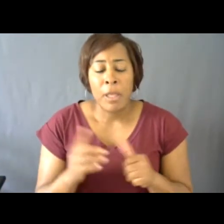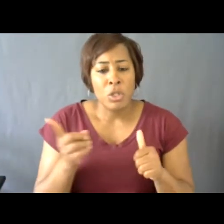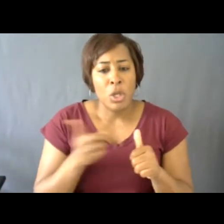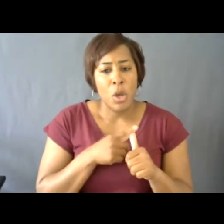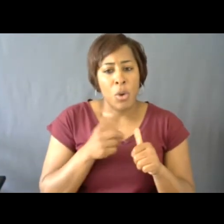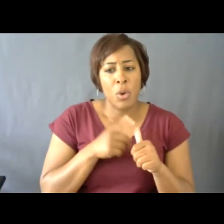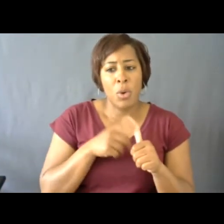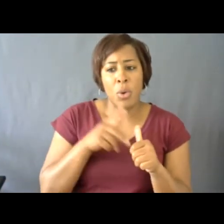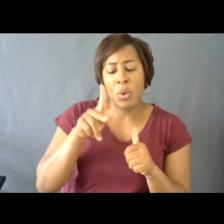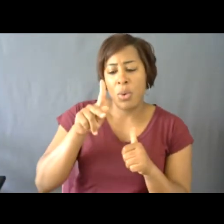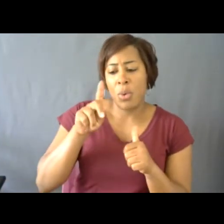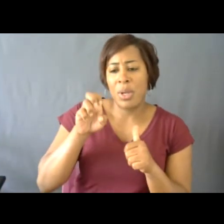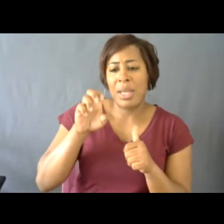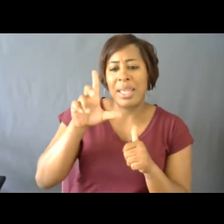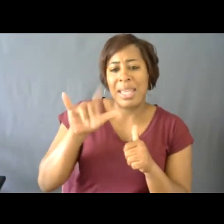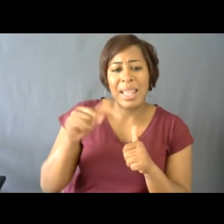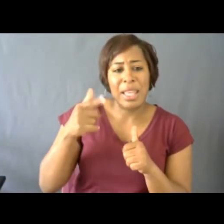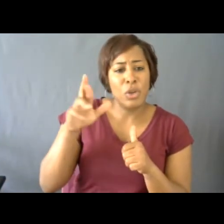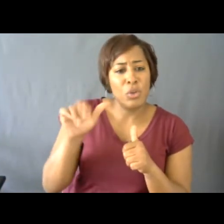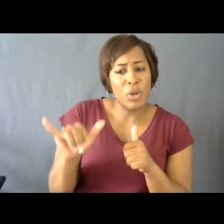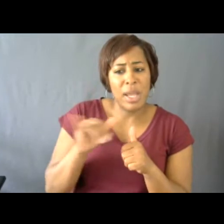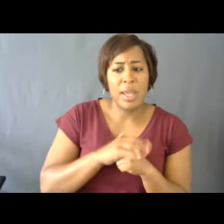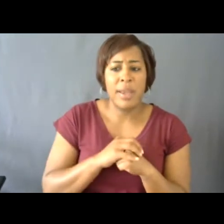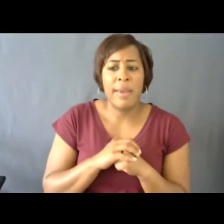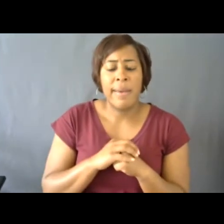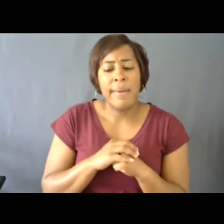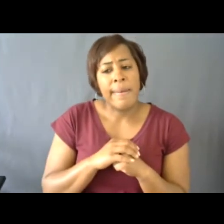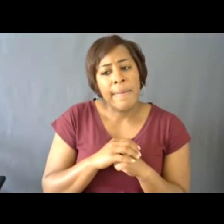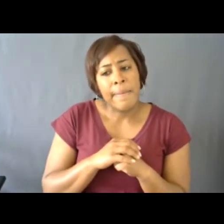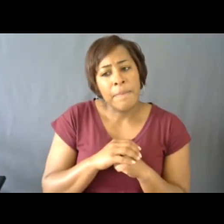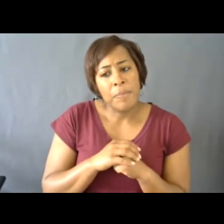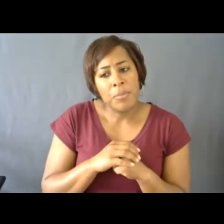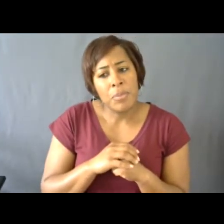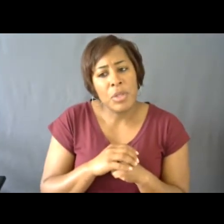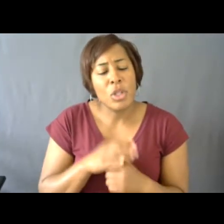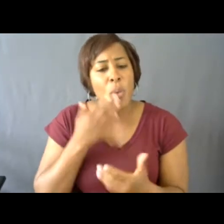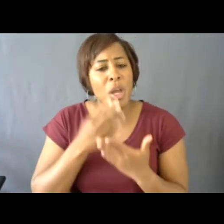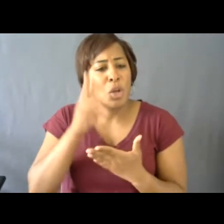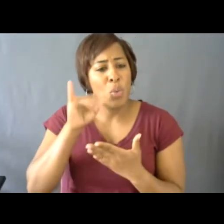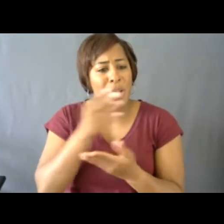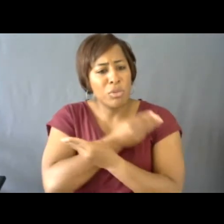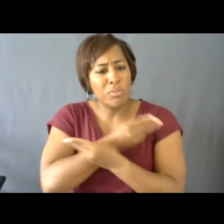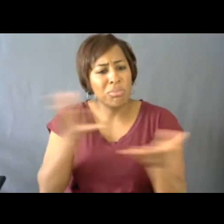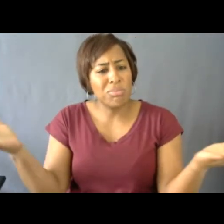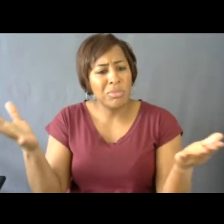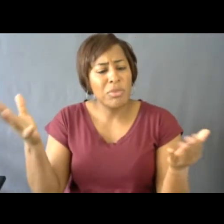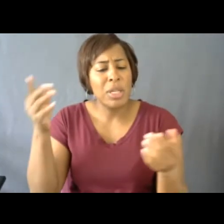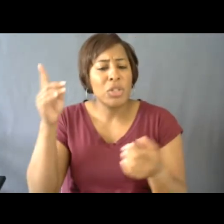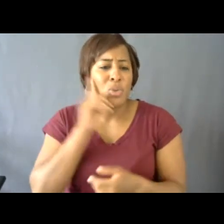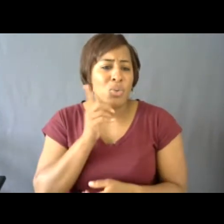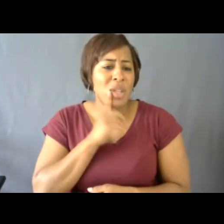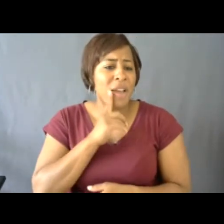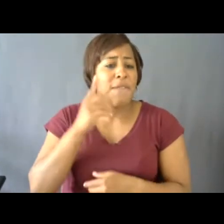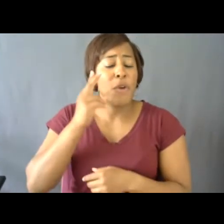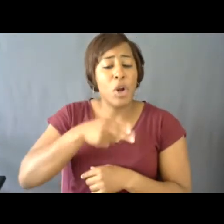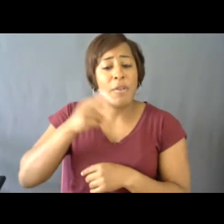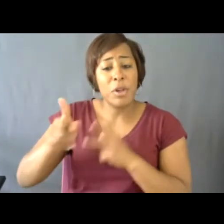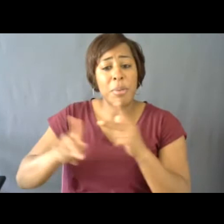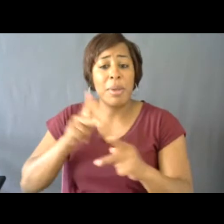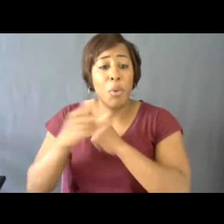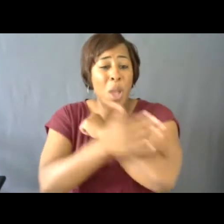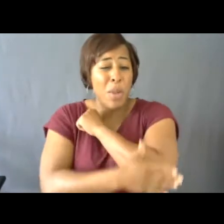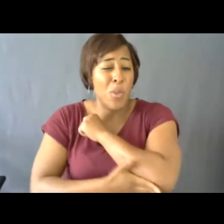from Kelly Gray. She says, what do you all feel would be a good way to get information out to deaf and hard of hearing people in rural communities that may not have